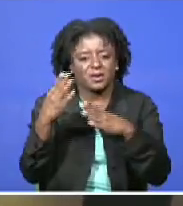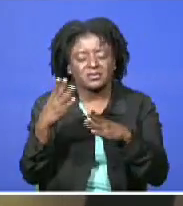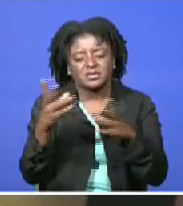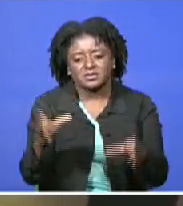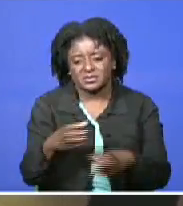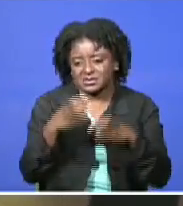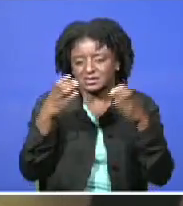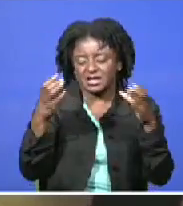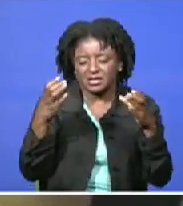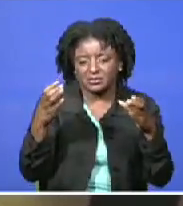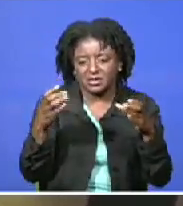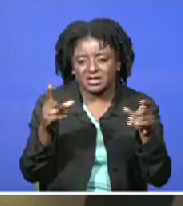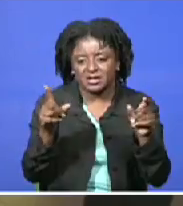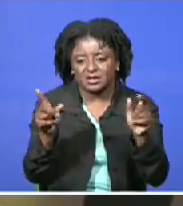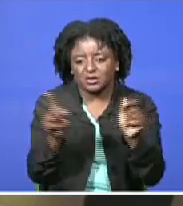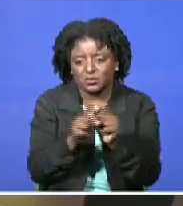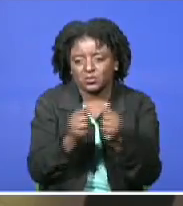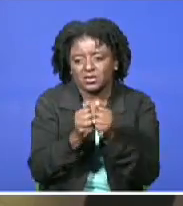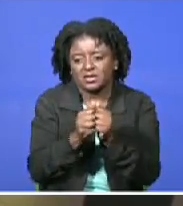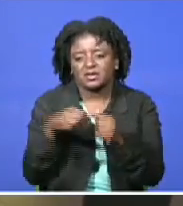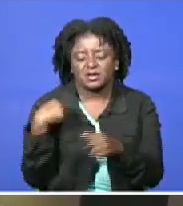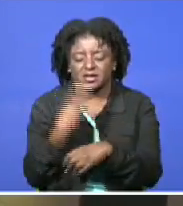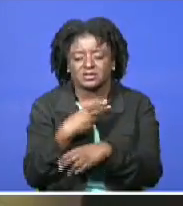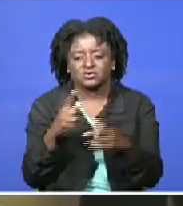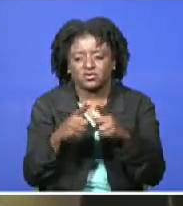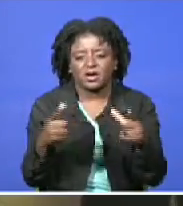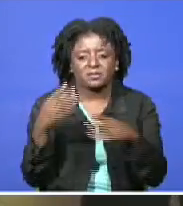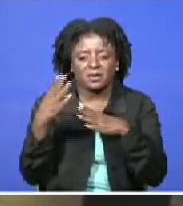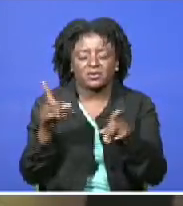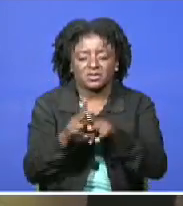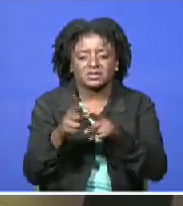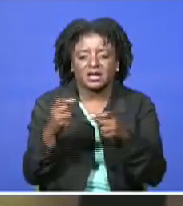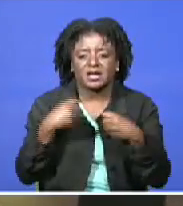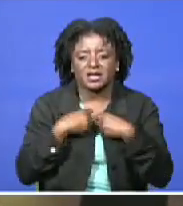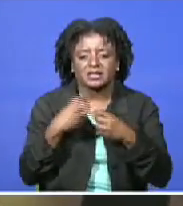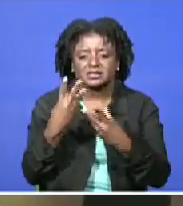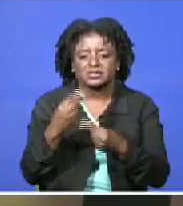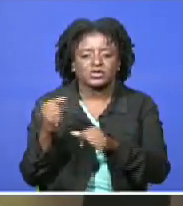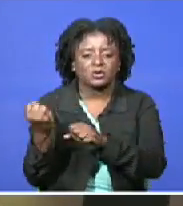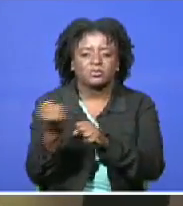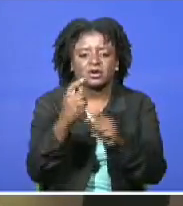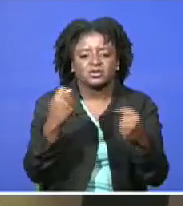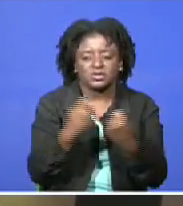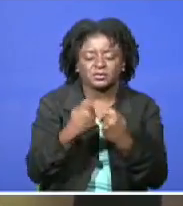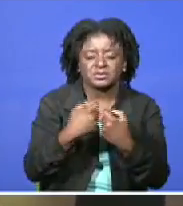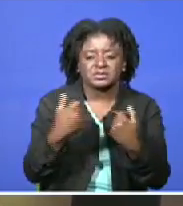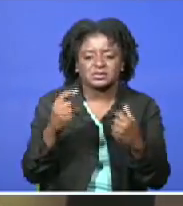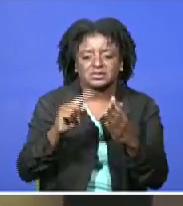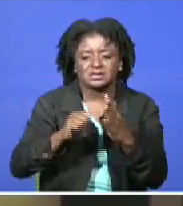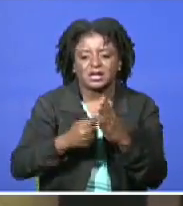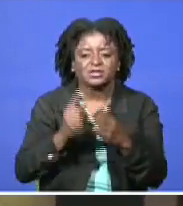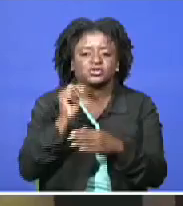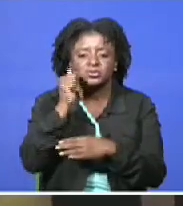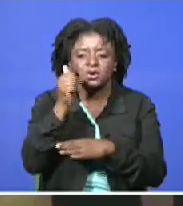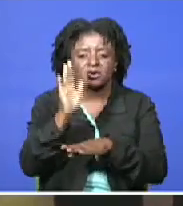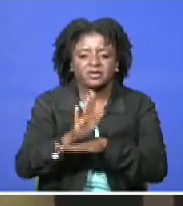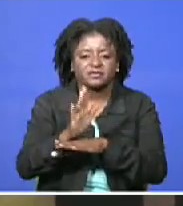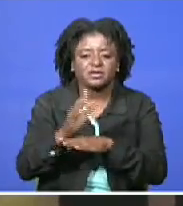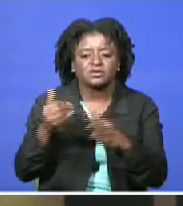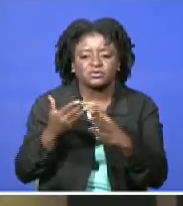be celebrating along with us. Grand Bahama also has their softball tournament that starts tomorrow evening and goes right